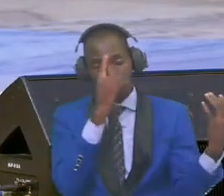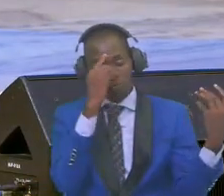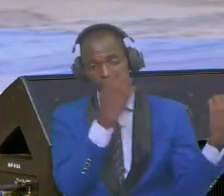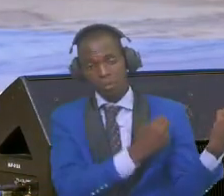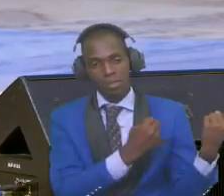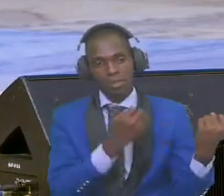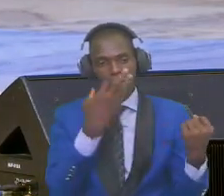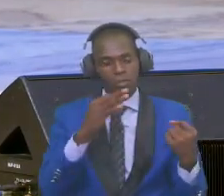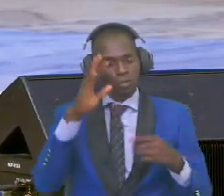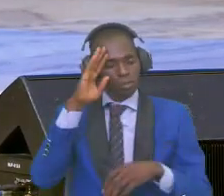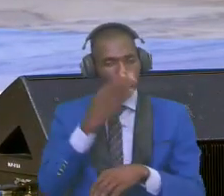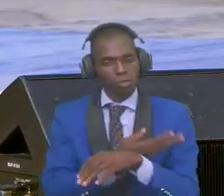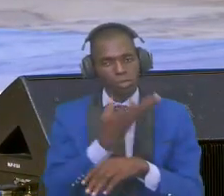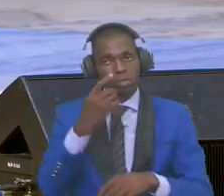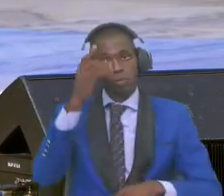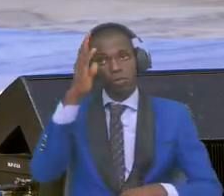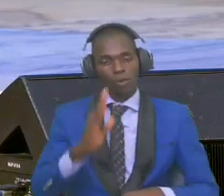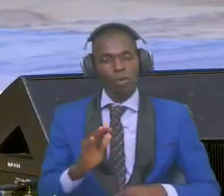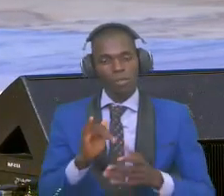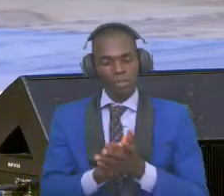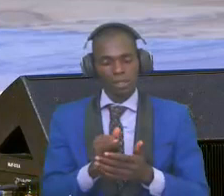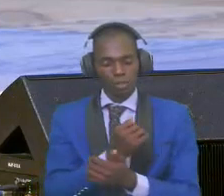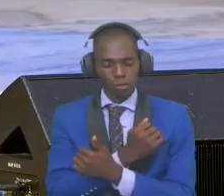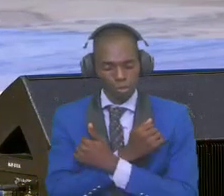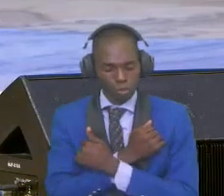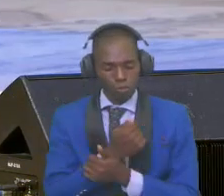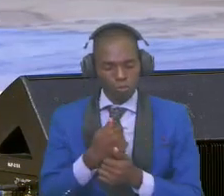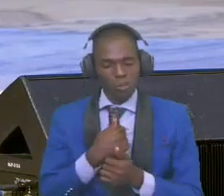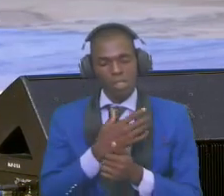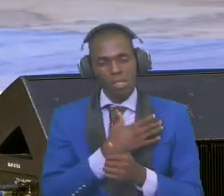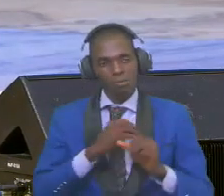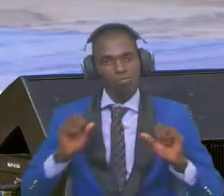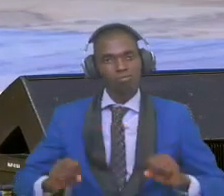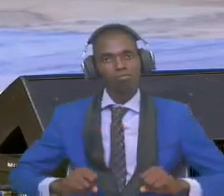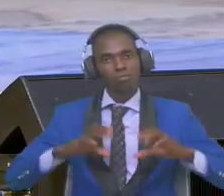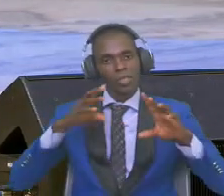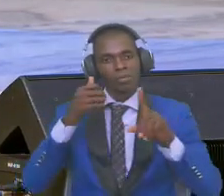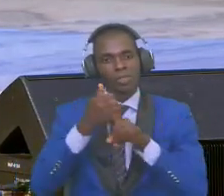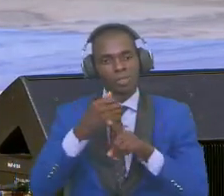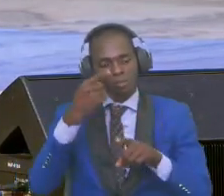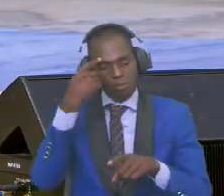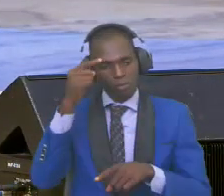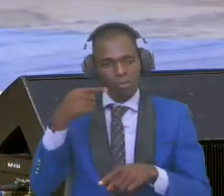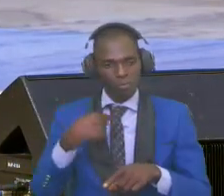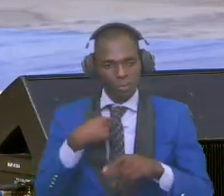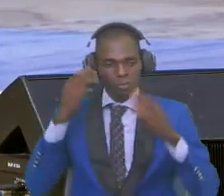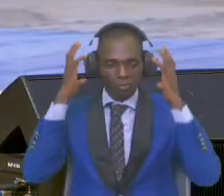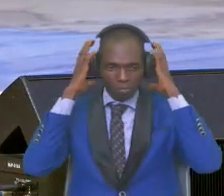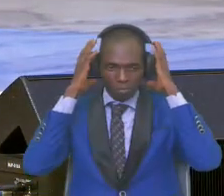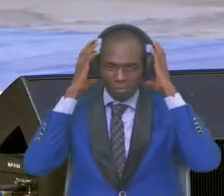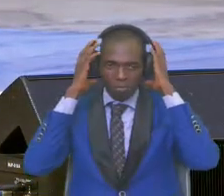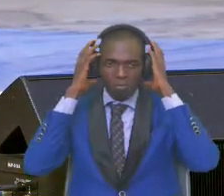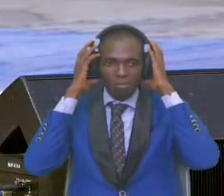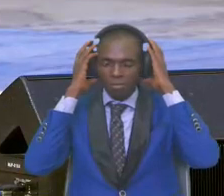me and gave himself for me. Philippians chapter 2, reading